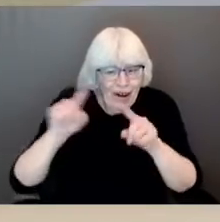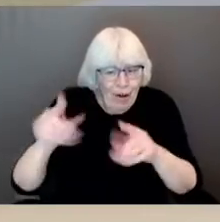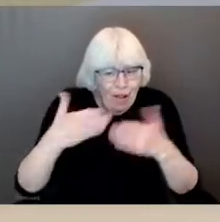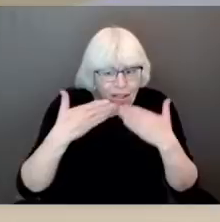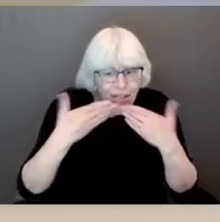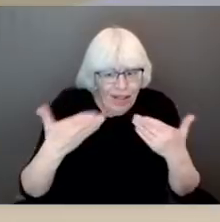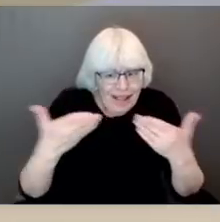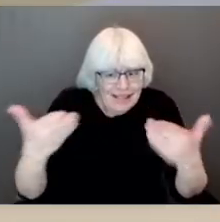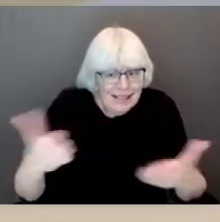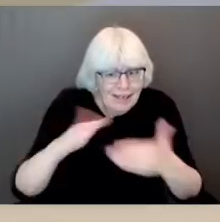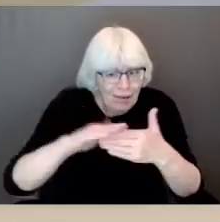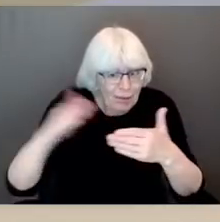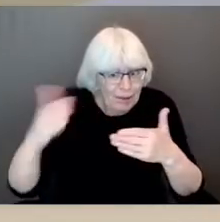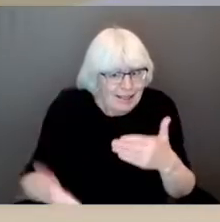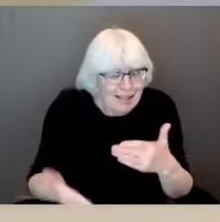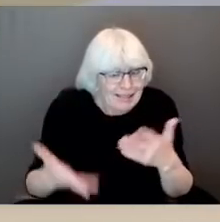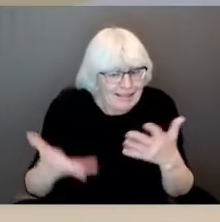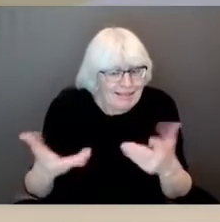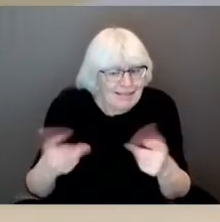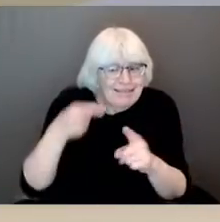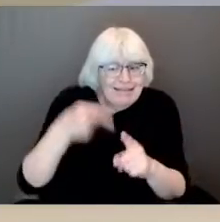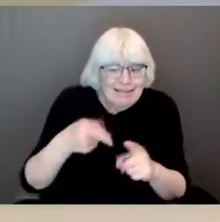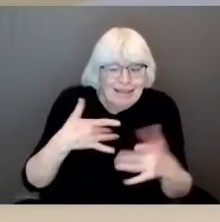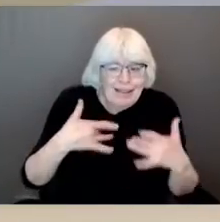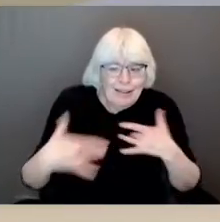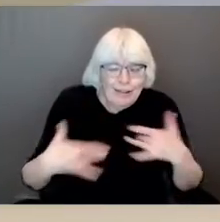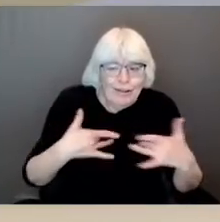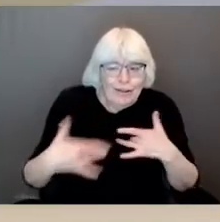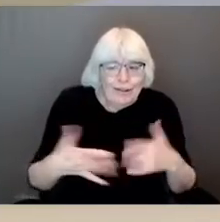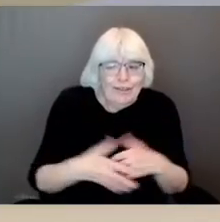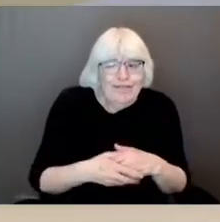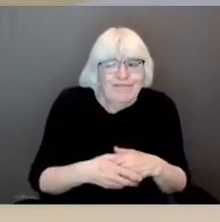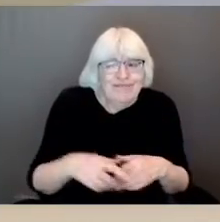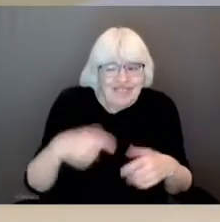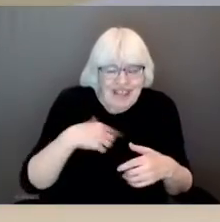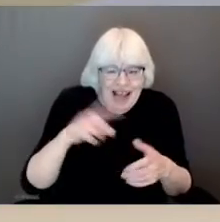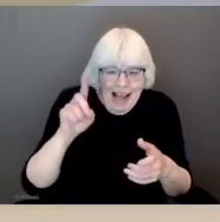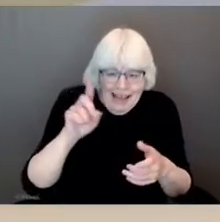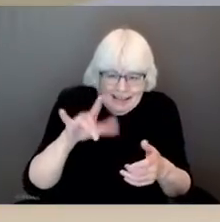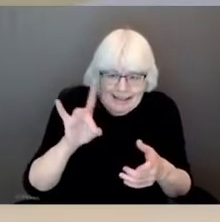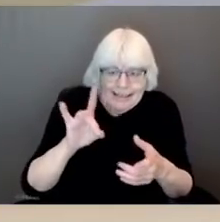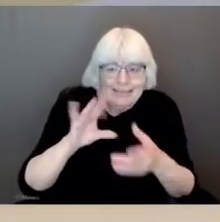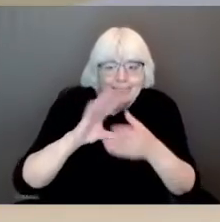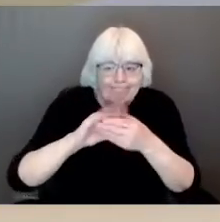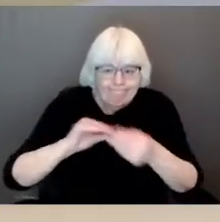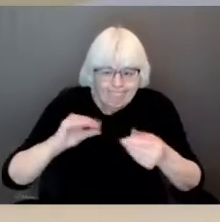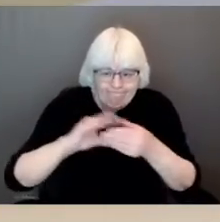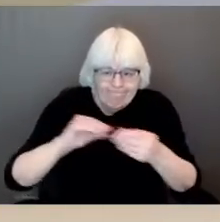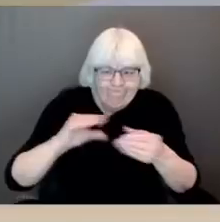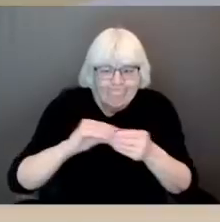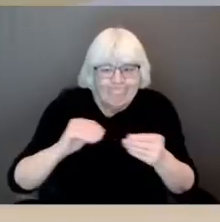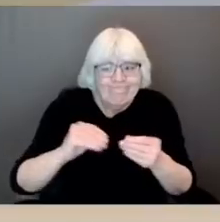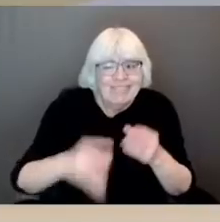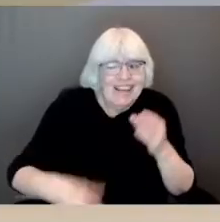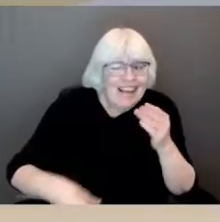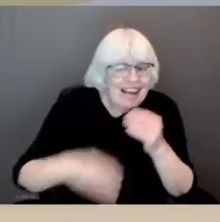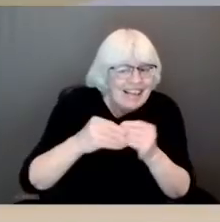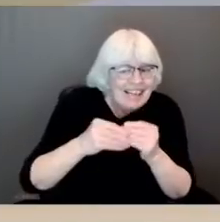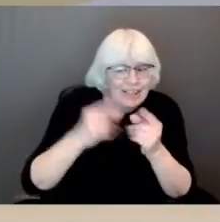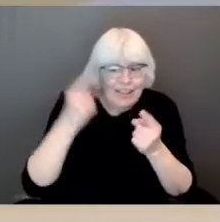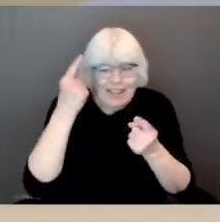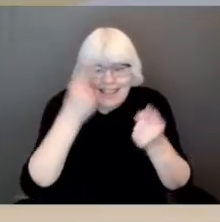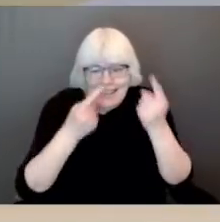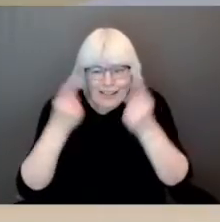spoke to it in the notes about some of those considerations before travel, and then if people